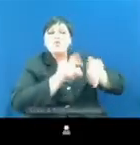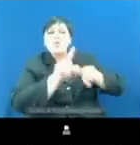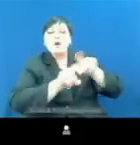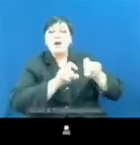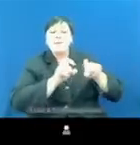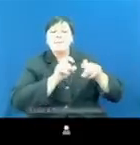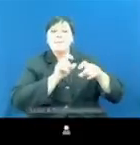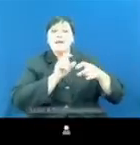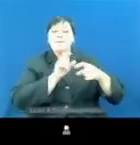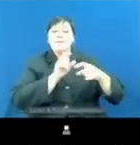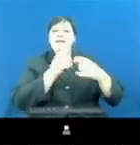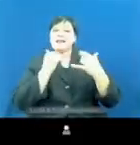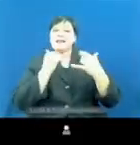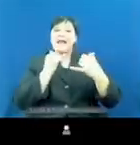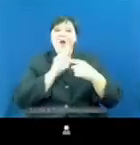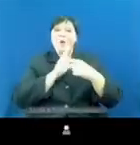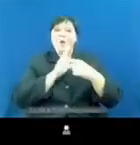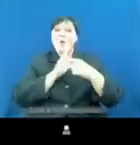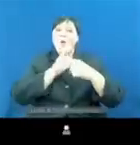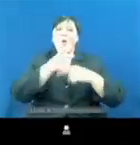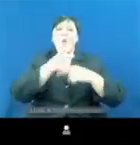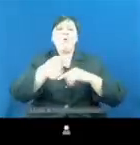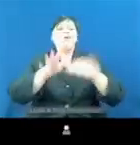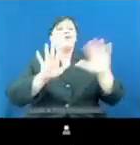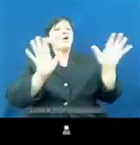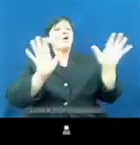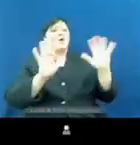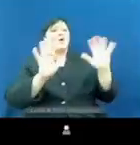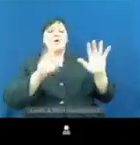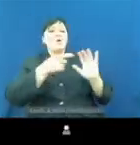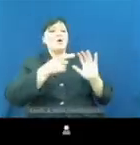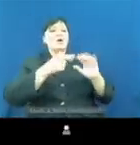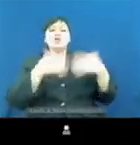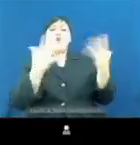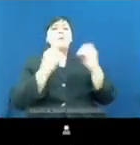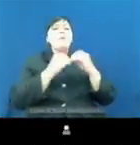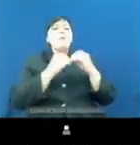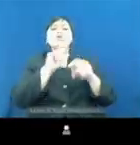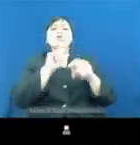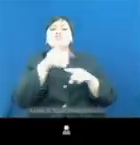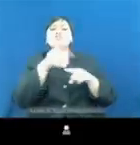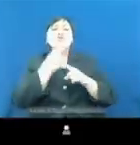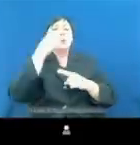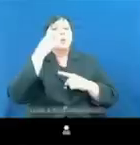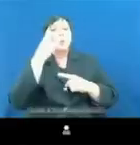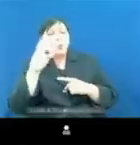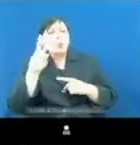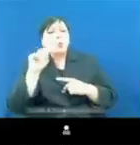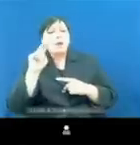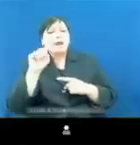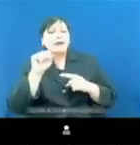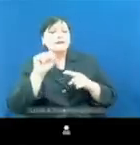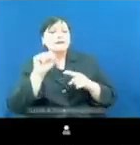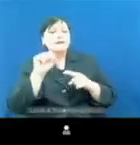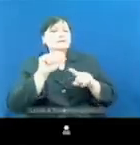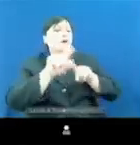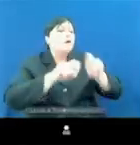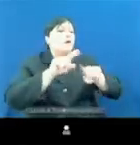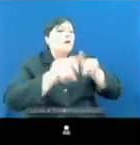witness interview and it becomes an interrogation, and the person then is required to be